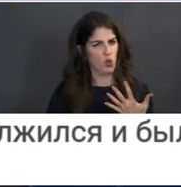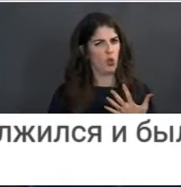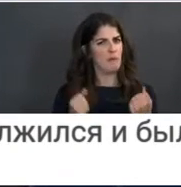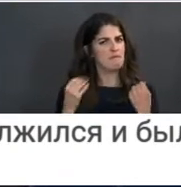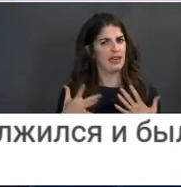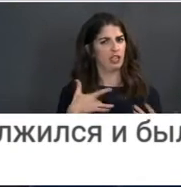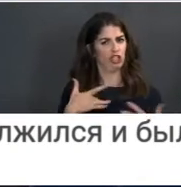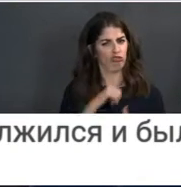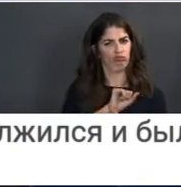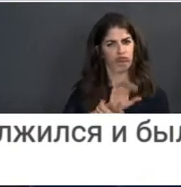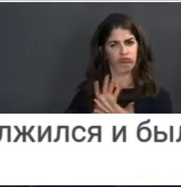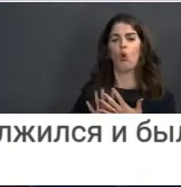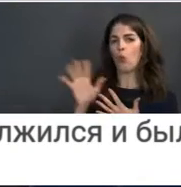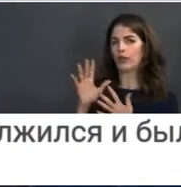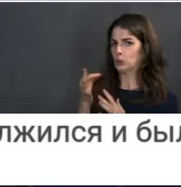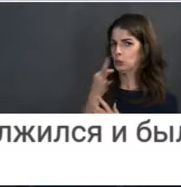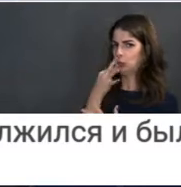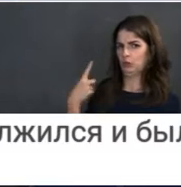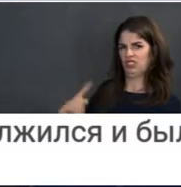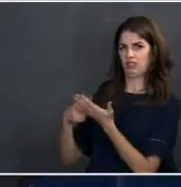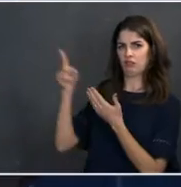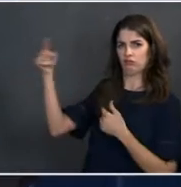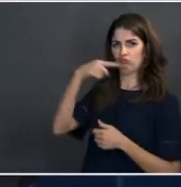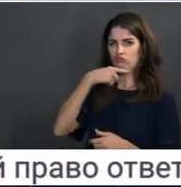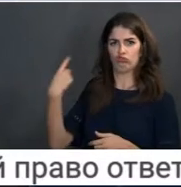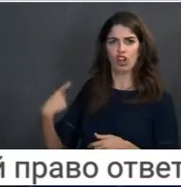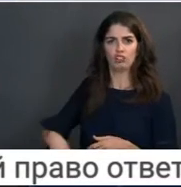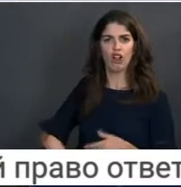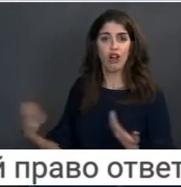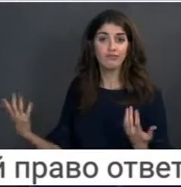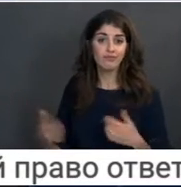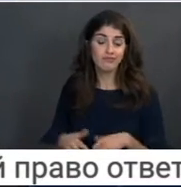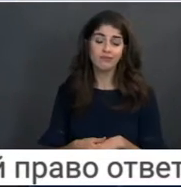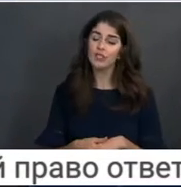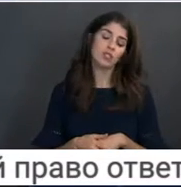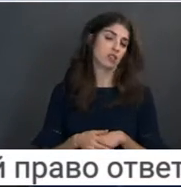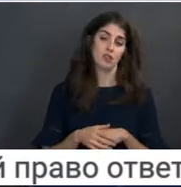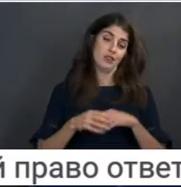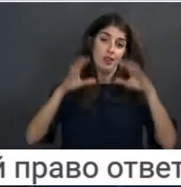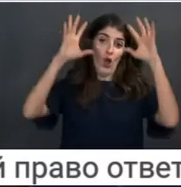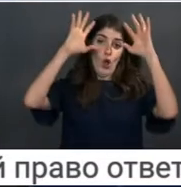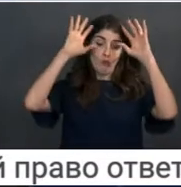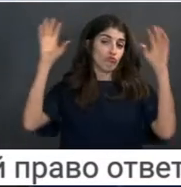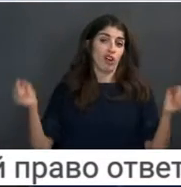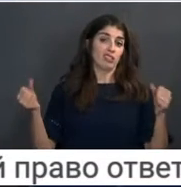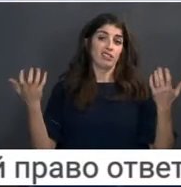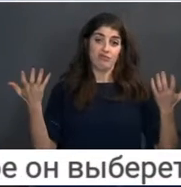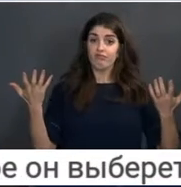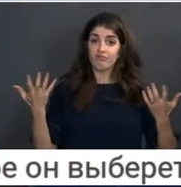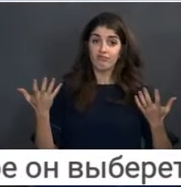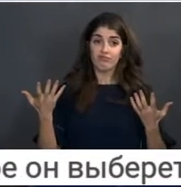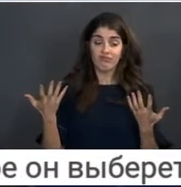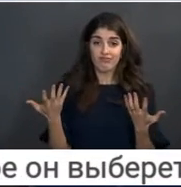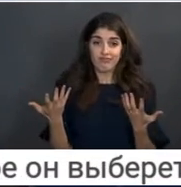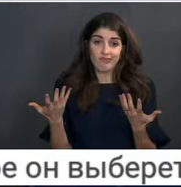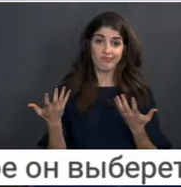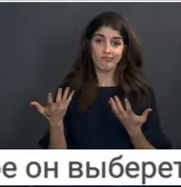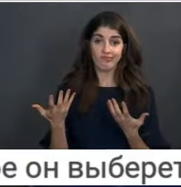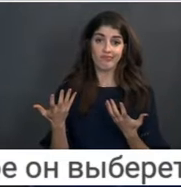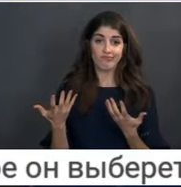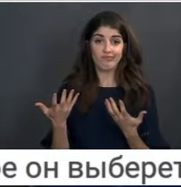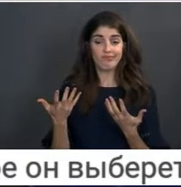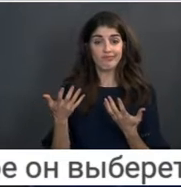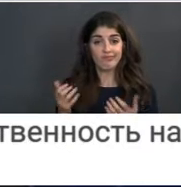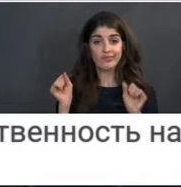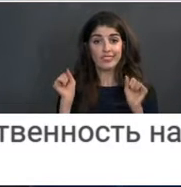to carry forward and to be completed, and the president always reserves the right to respond in the manner of his choosing